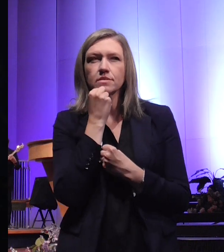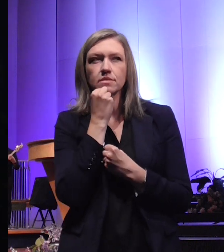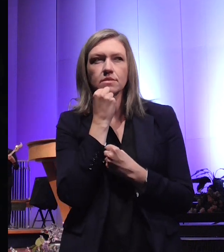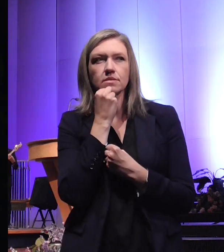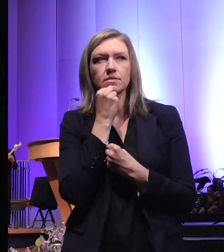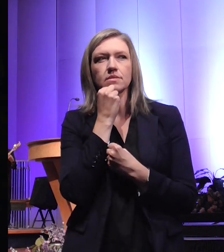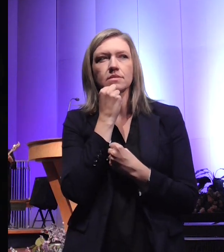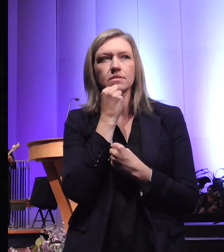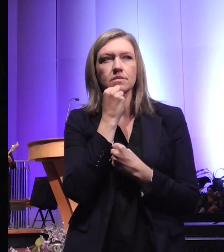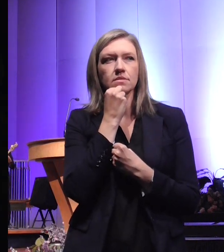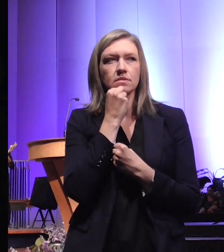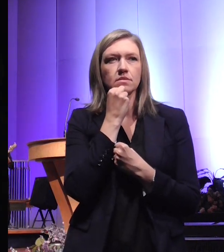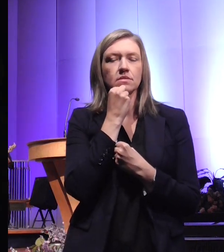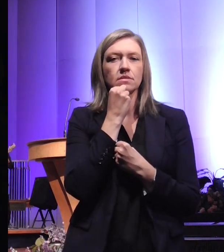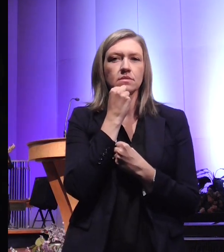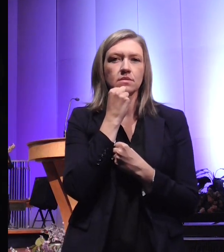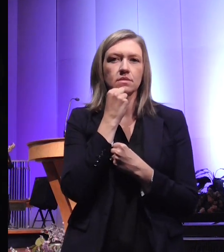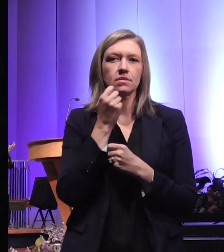precious,